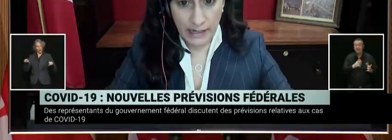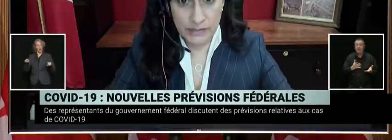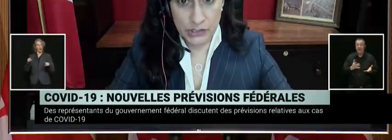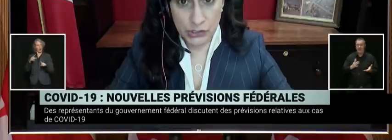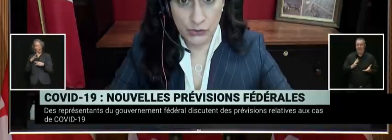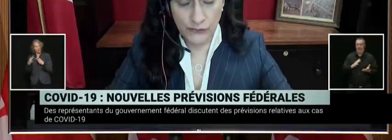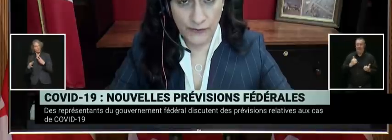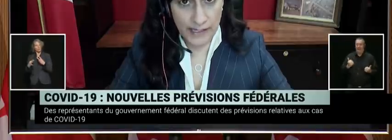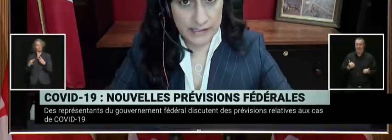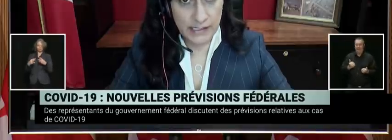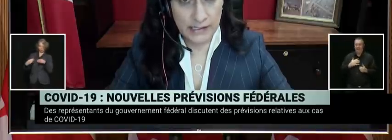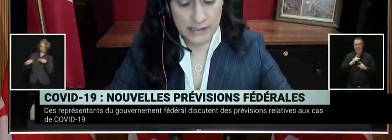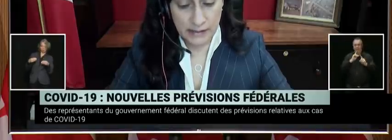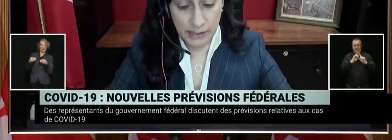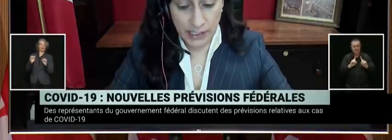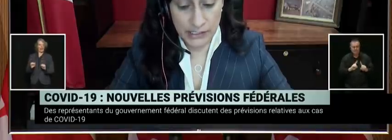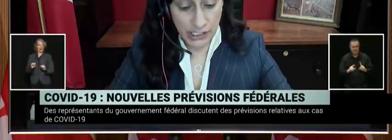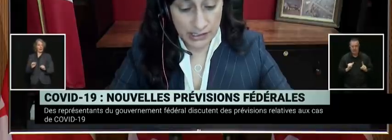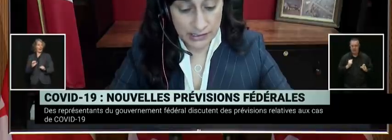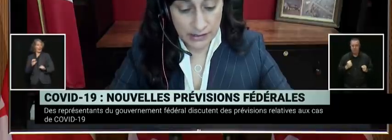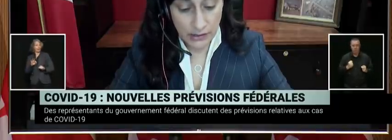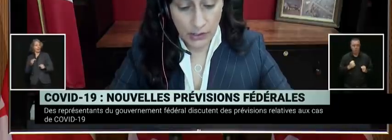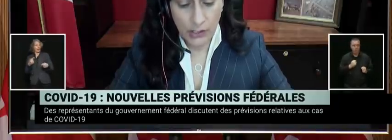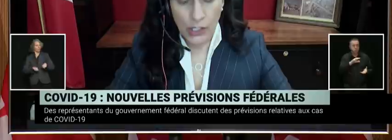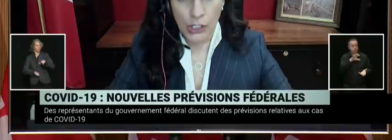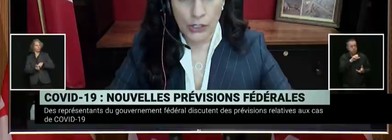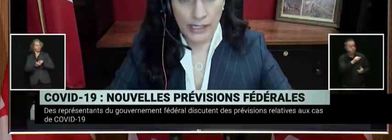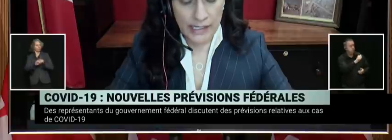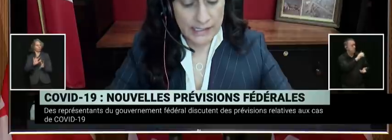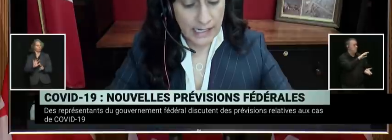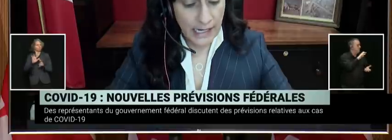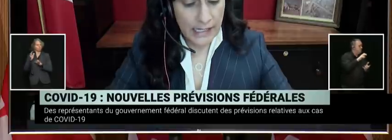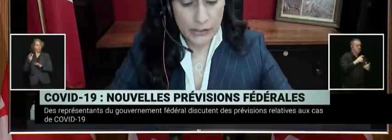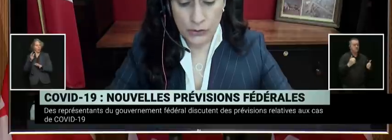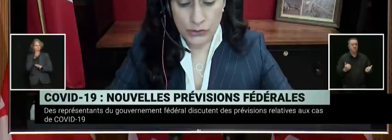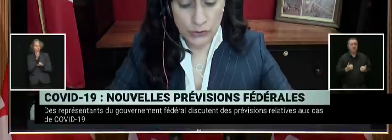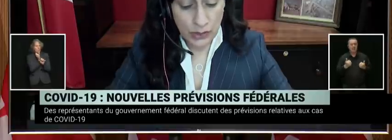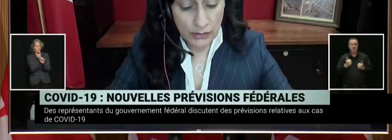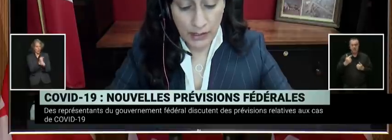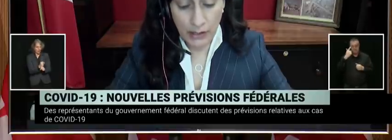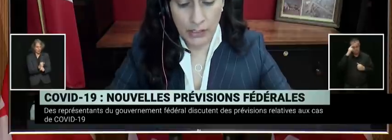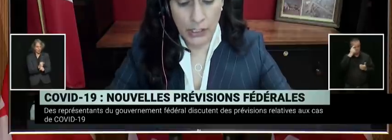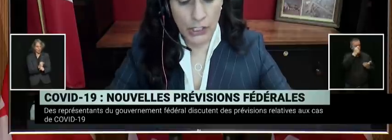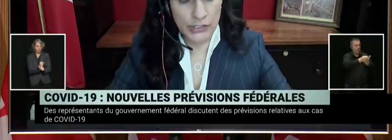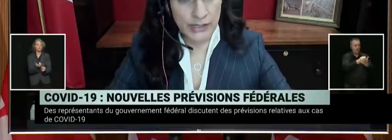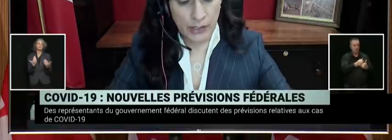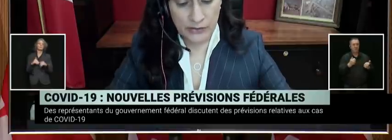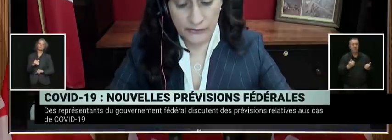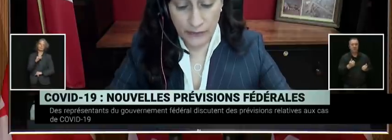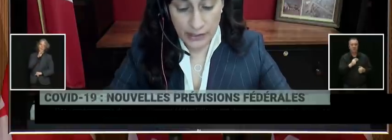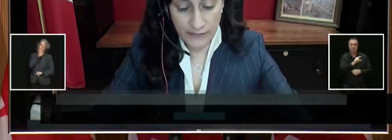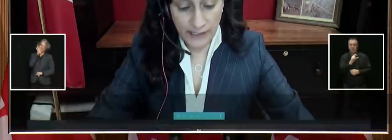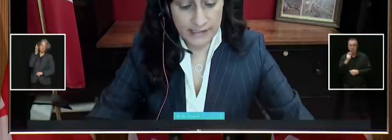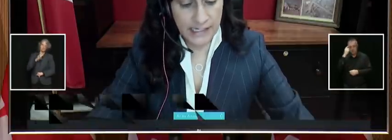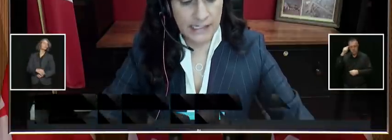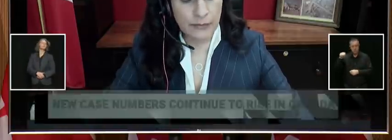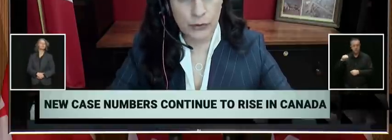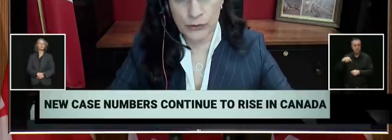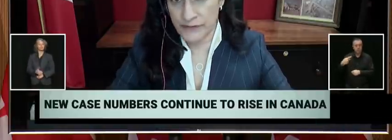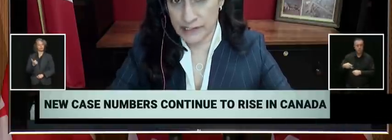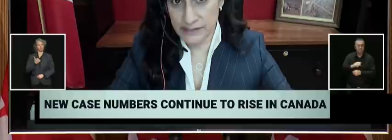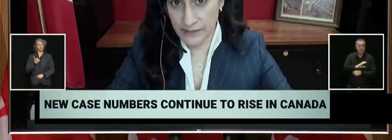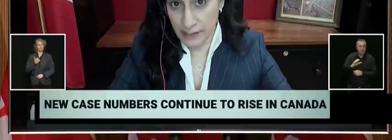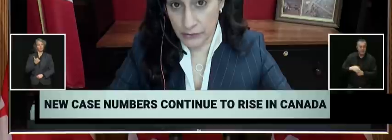it comes to vaccine supply chains. Le Canada a non seulement l'un des portefeuilles de vaccins les